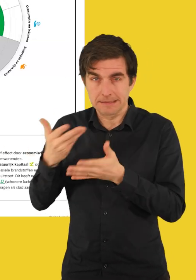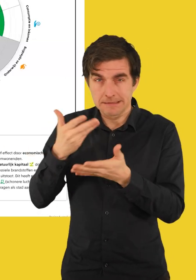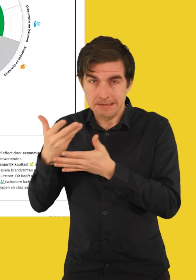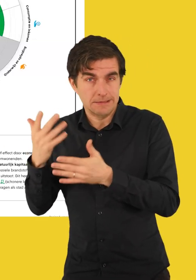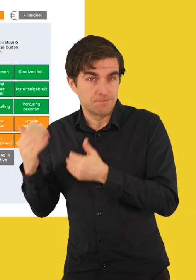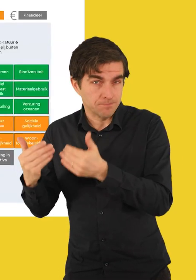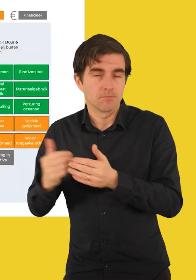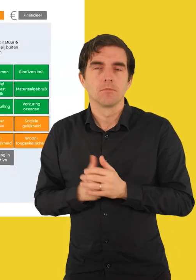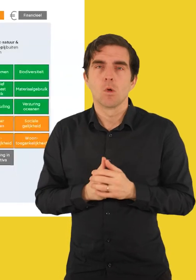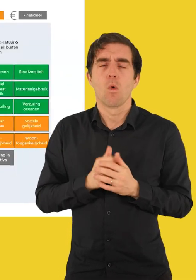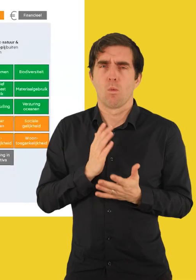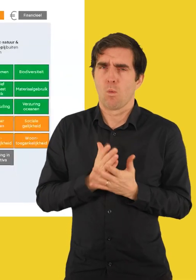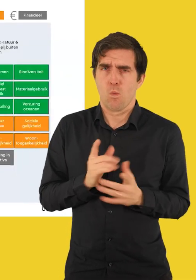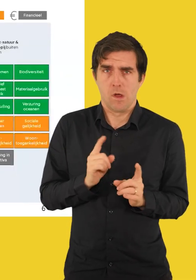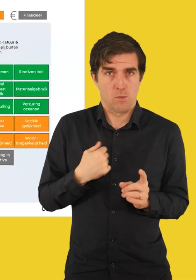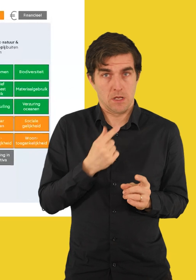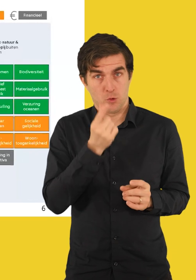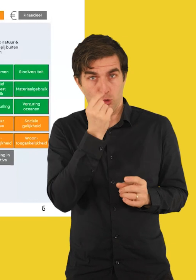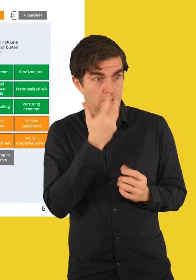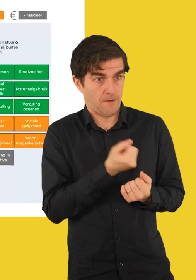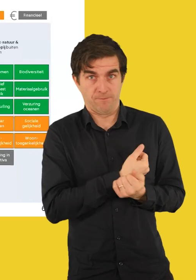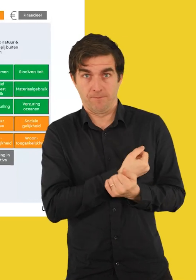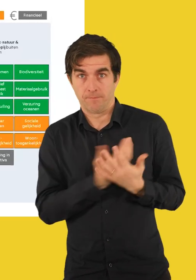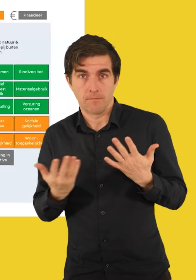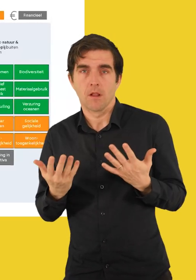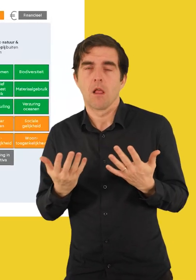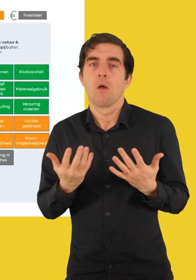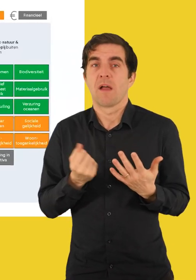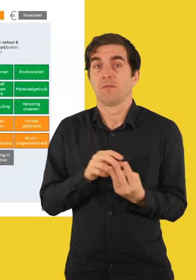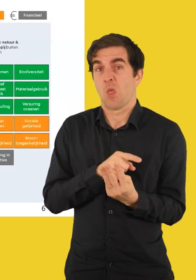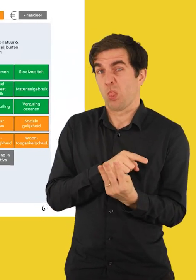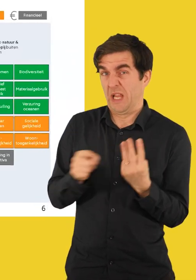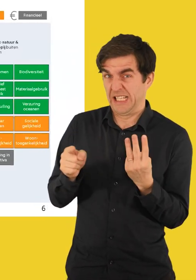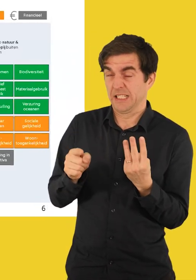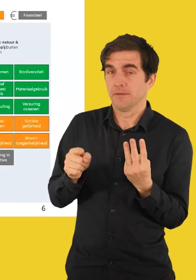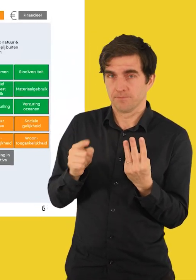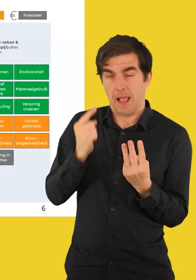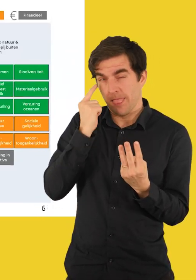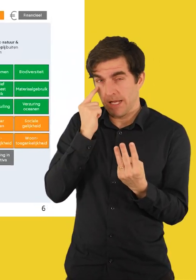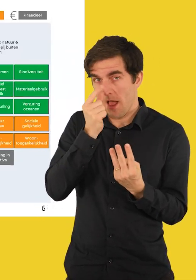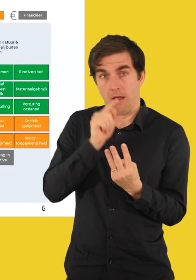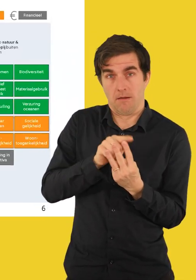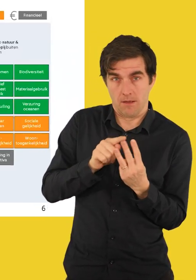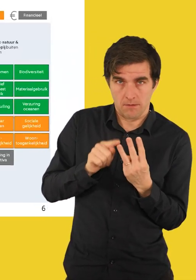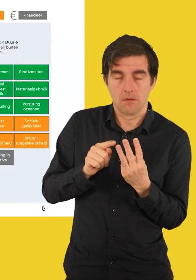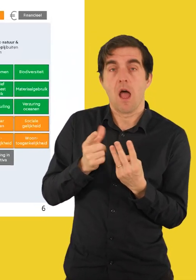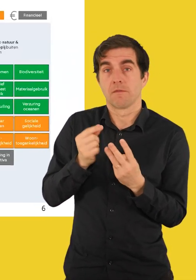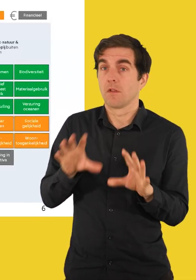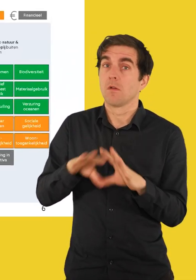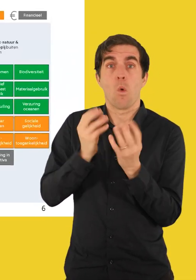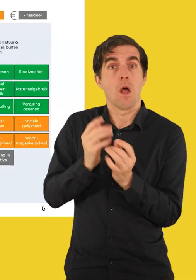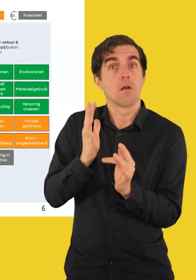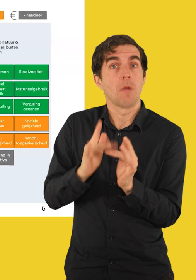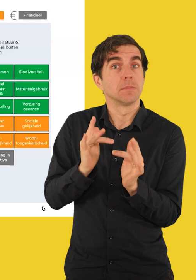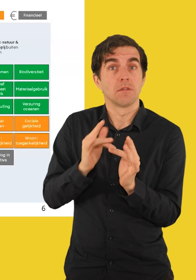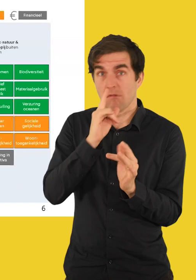other things. So all of these things, I think you have 3 things here. I